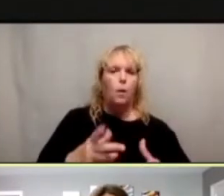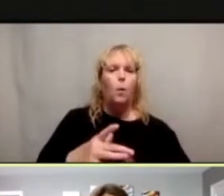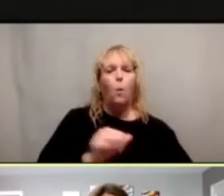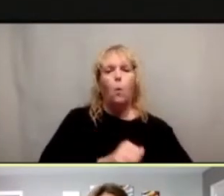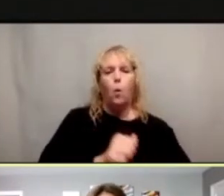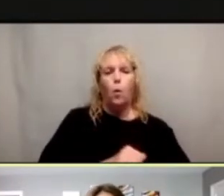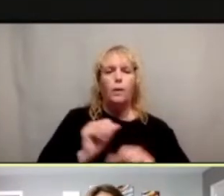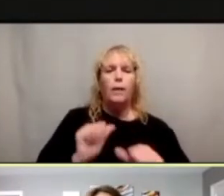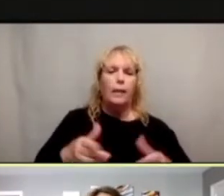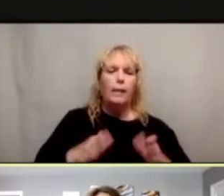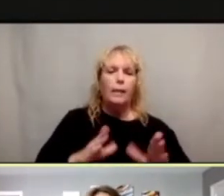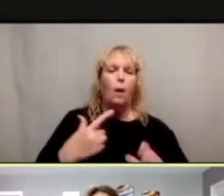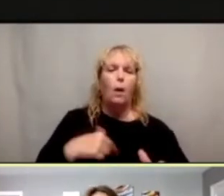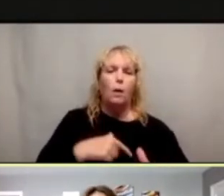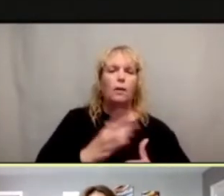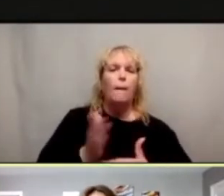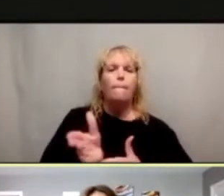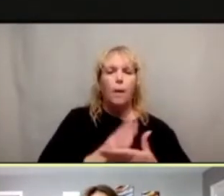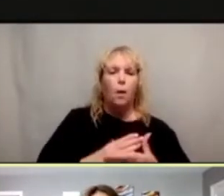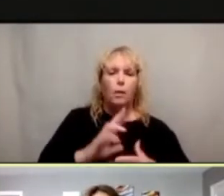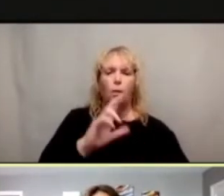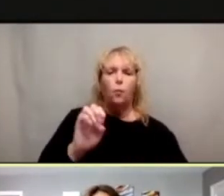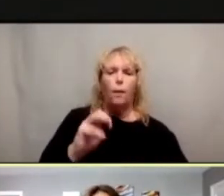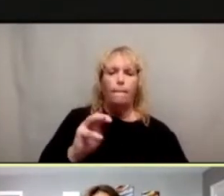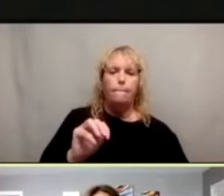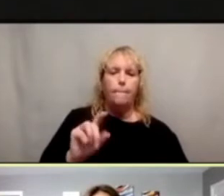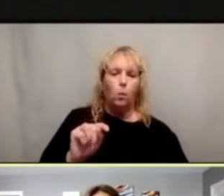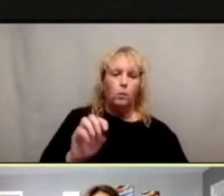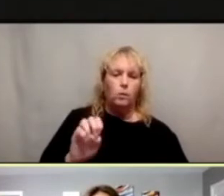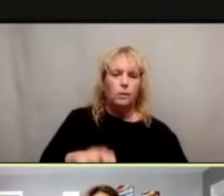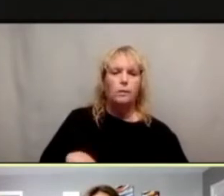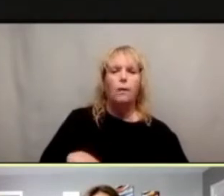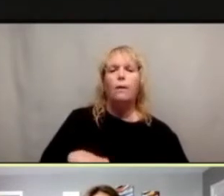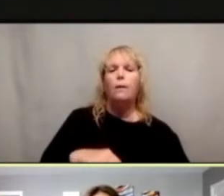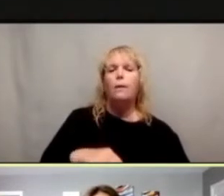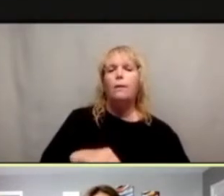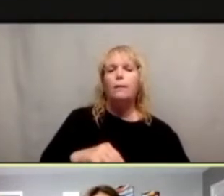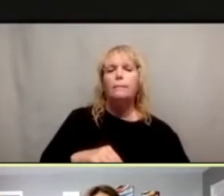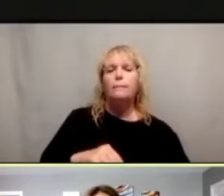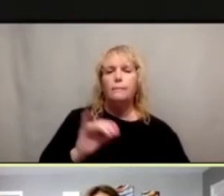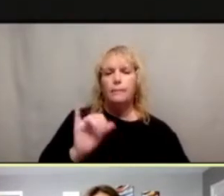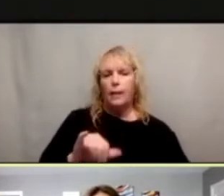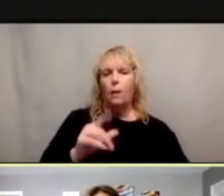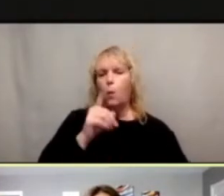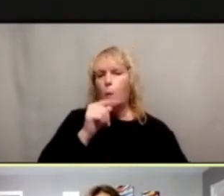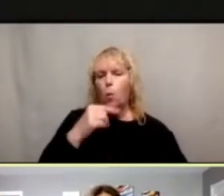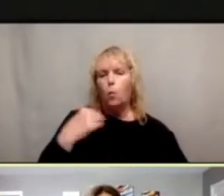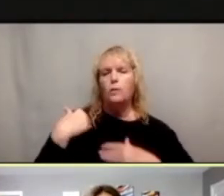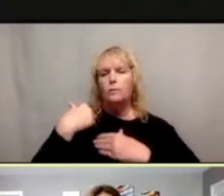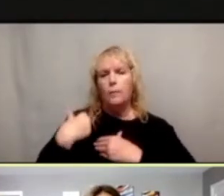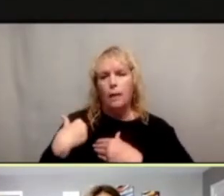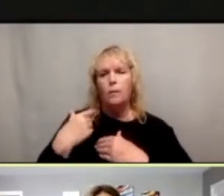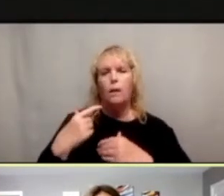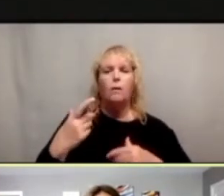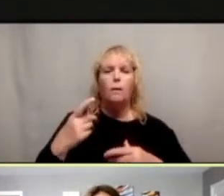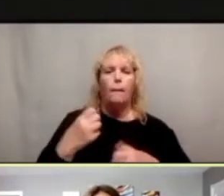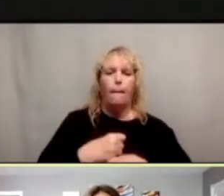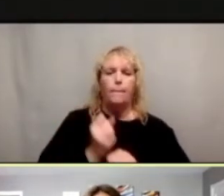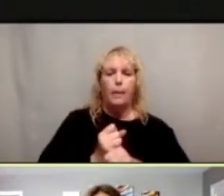least partly remote, right? But knowing that those who are responsible for